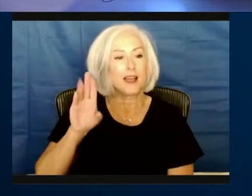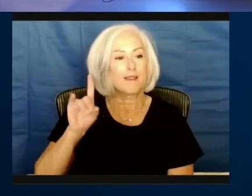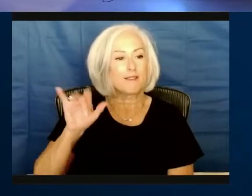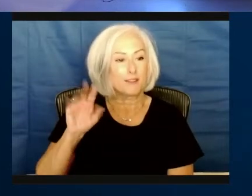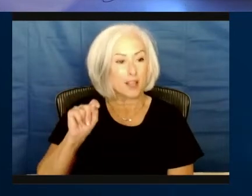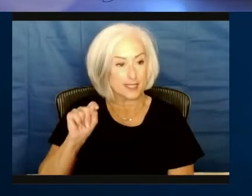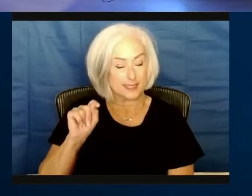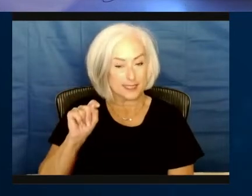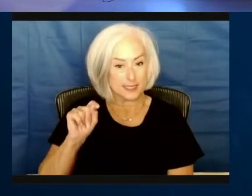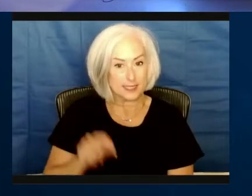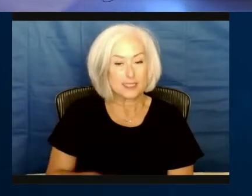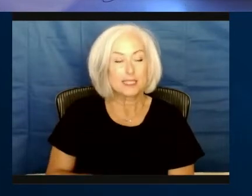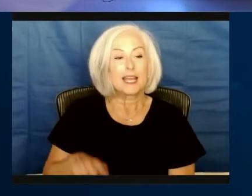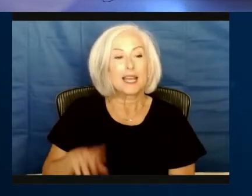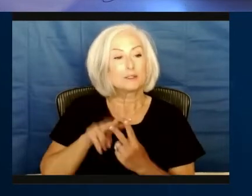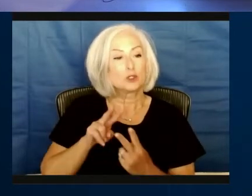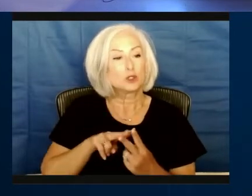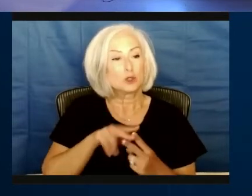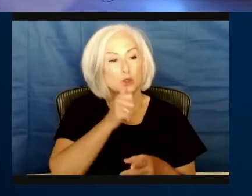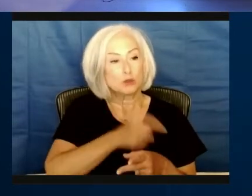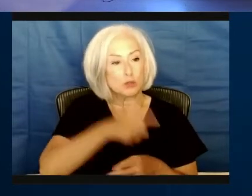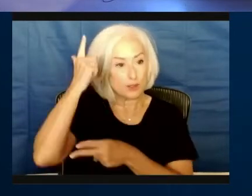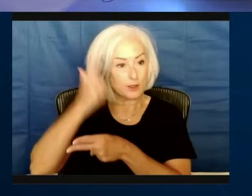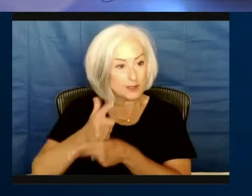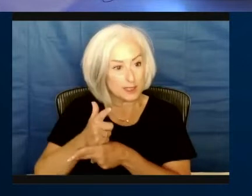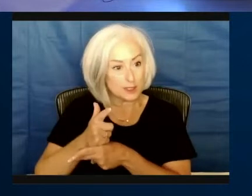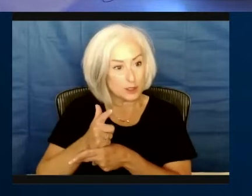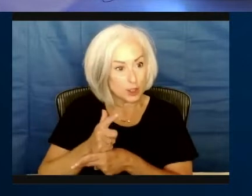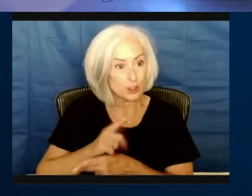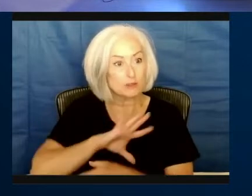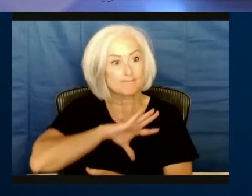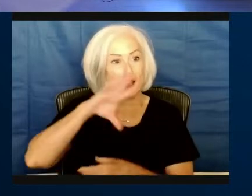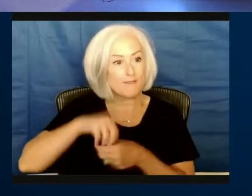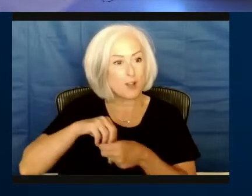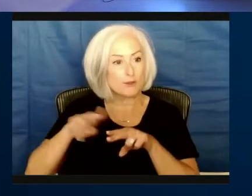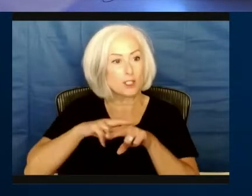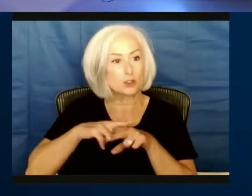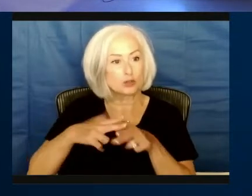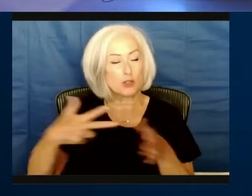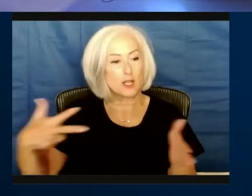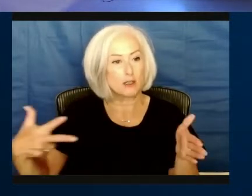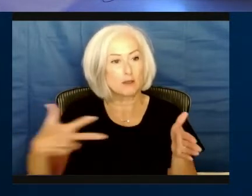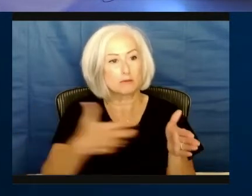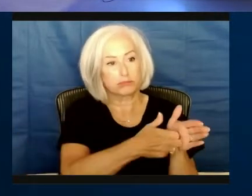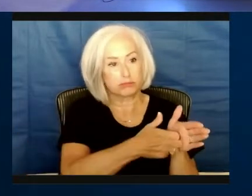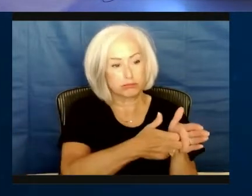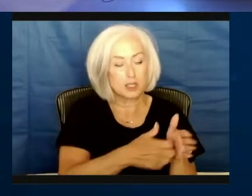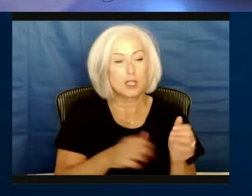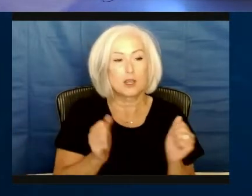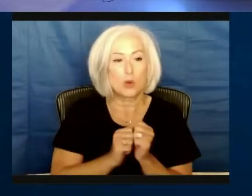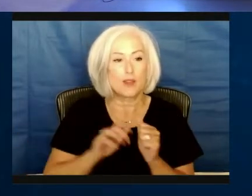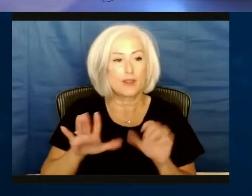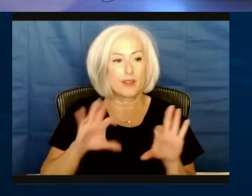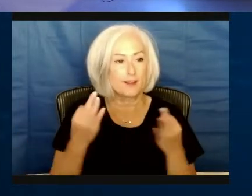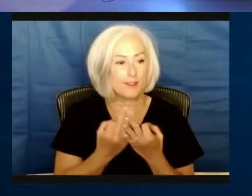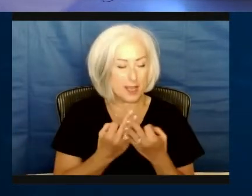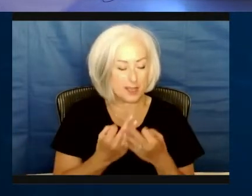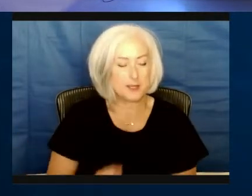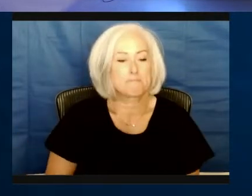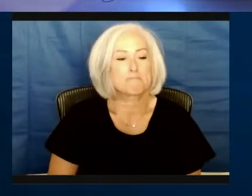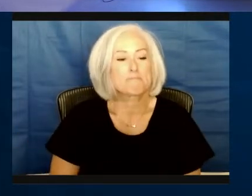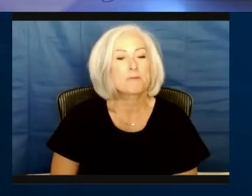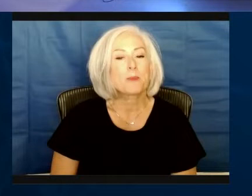train with their family. So first of all, let's talk a little bit about what kind of injuries did emergency responders encounter